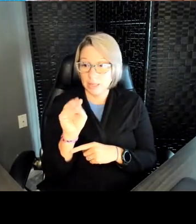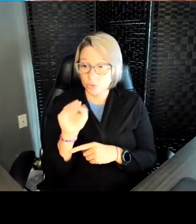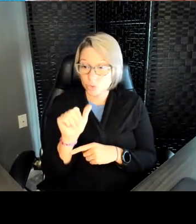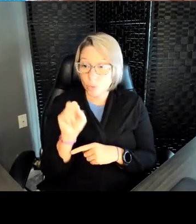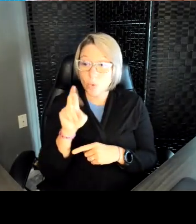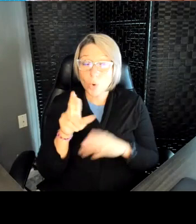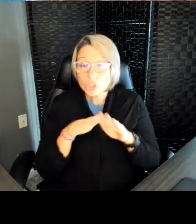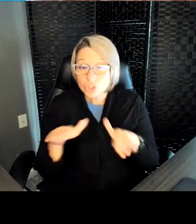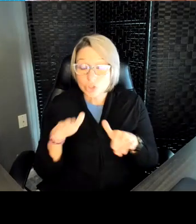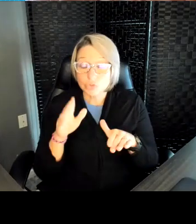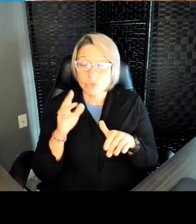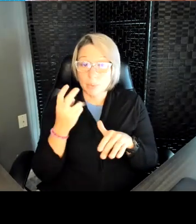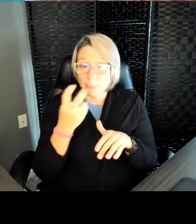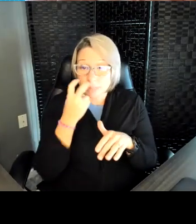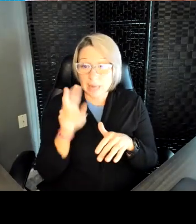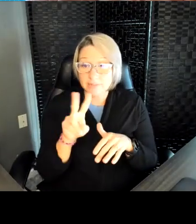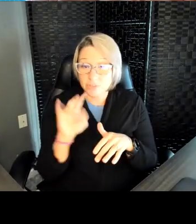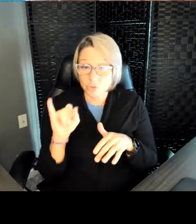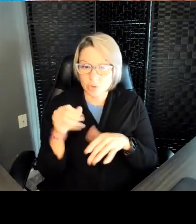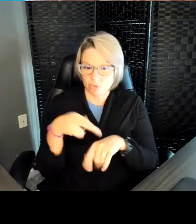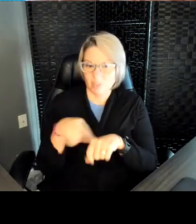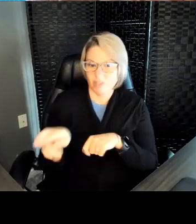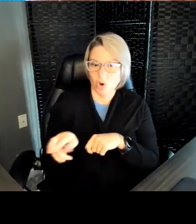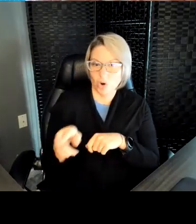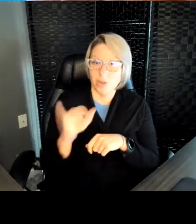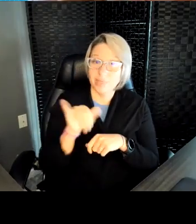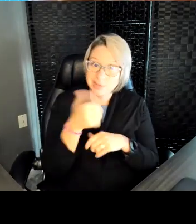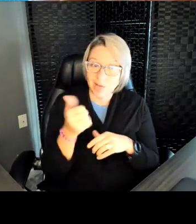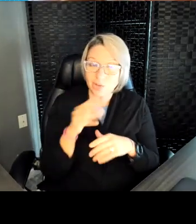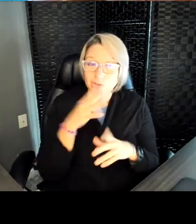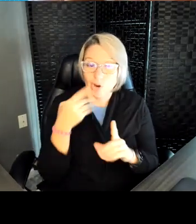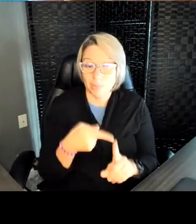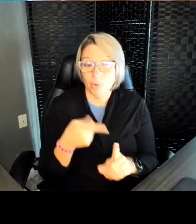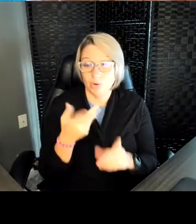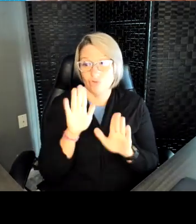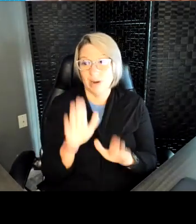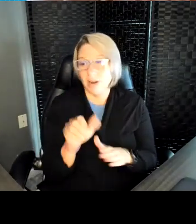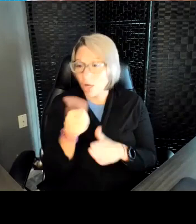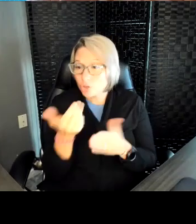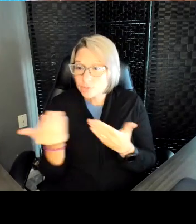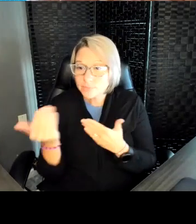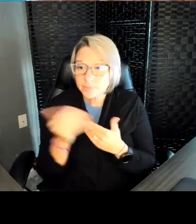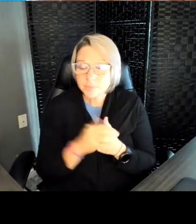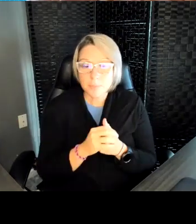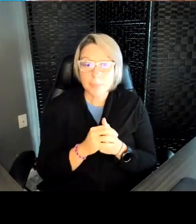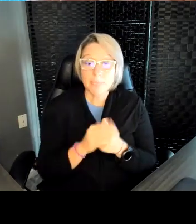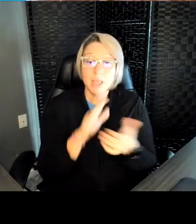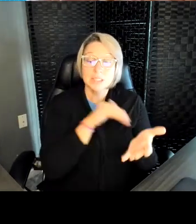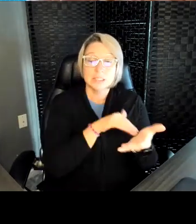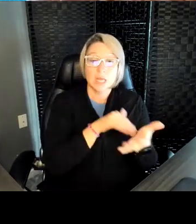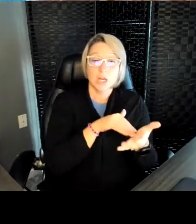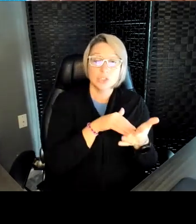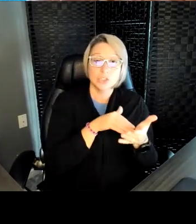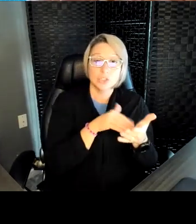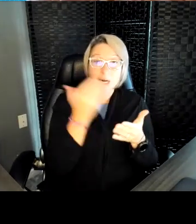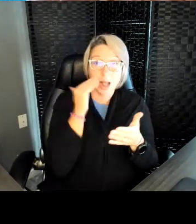impairment referral? So that's another talking point. That's great. Anything else? That the doctor acknowledged her own